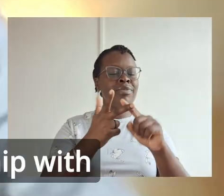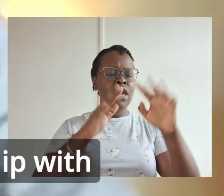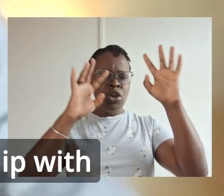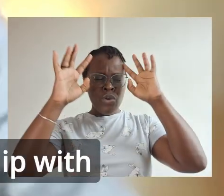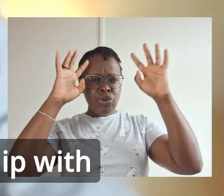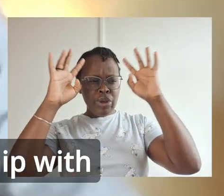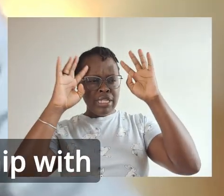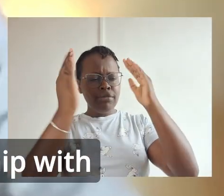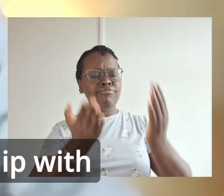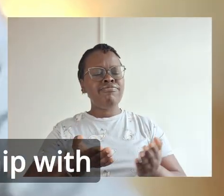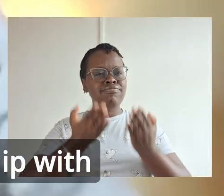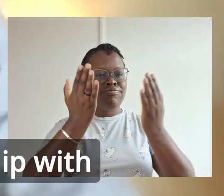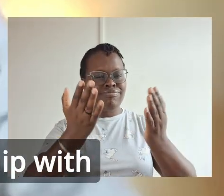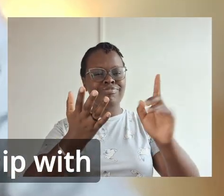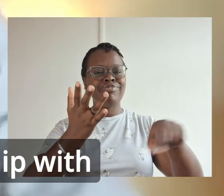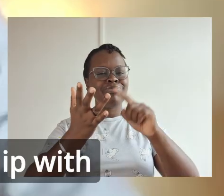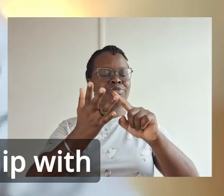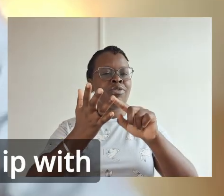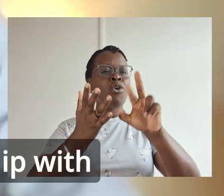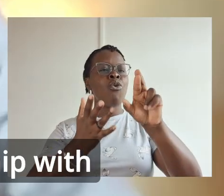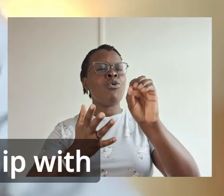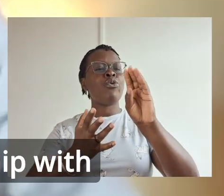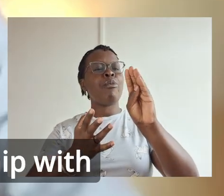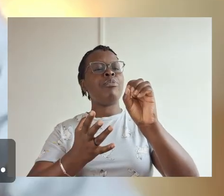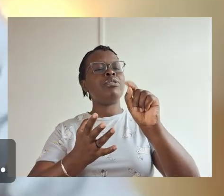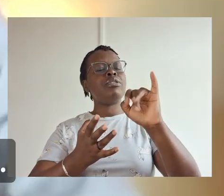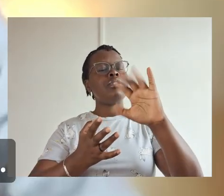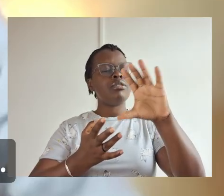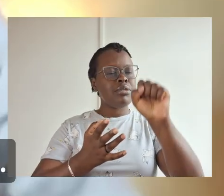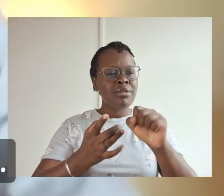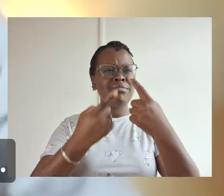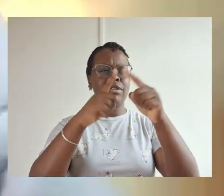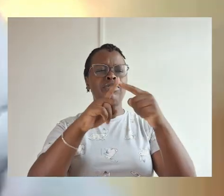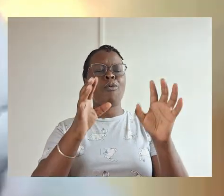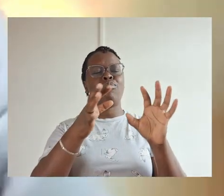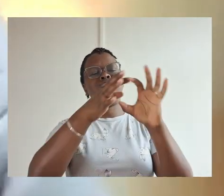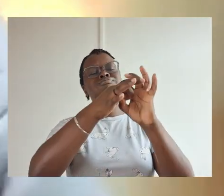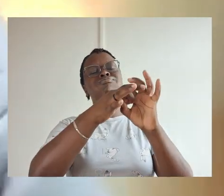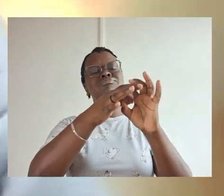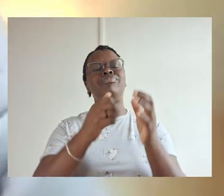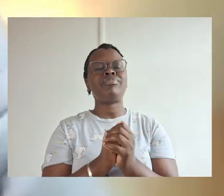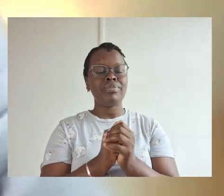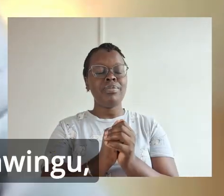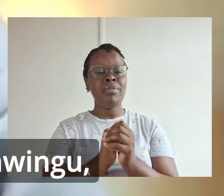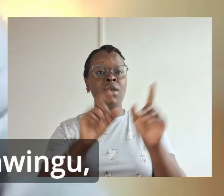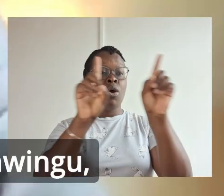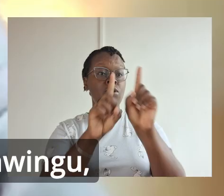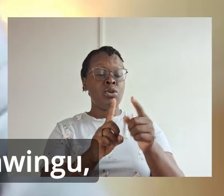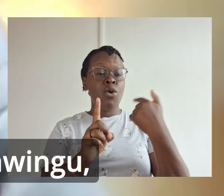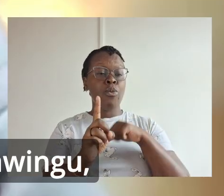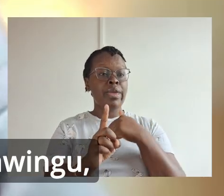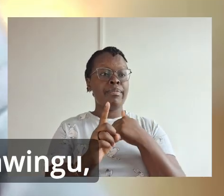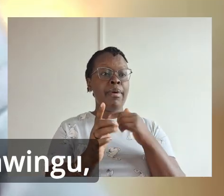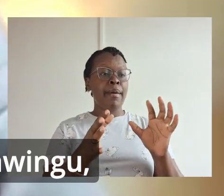creative coding and robotics with partnership from Raspberry Pi Foundation. And also we